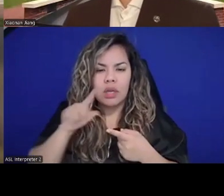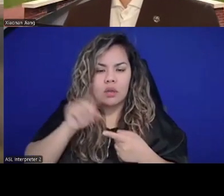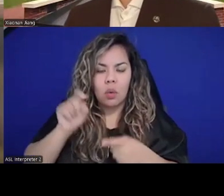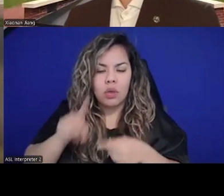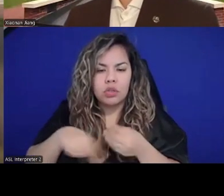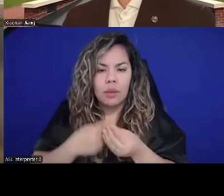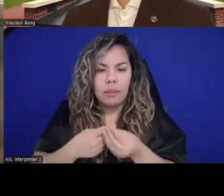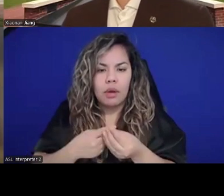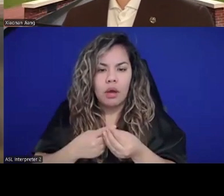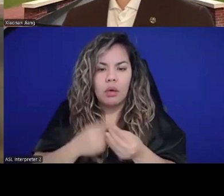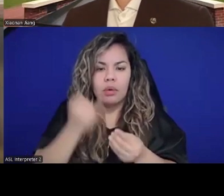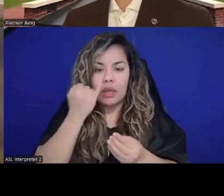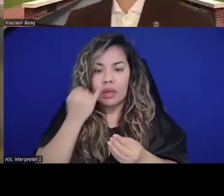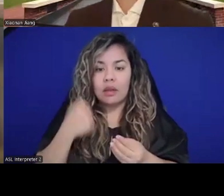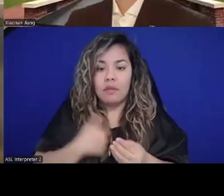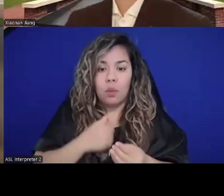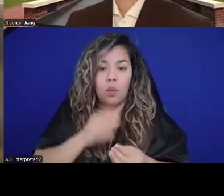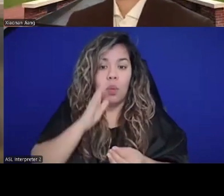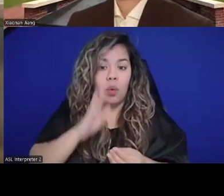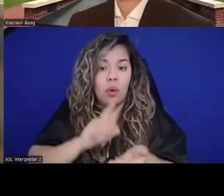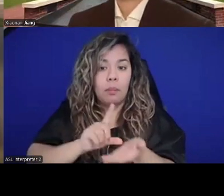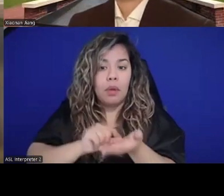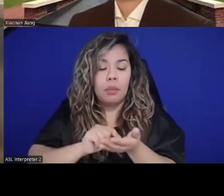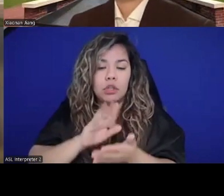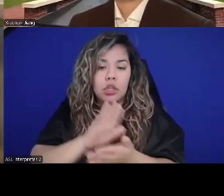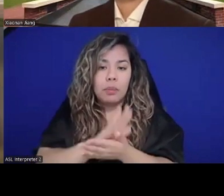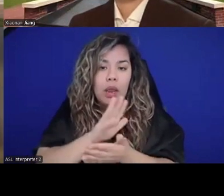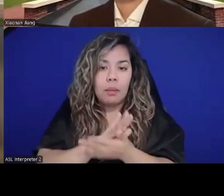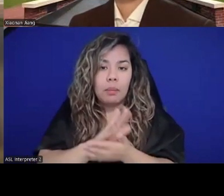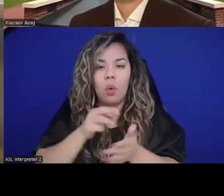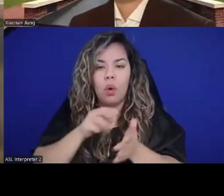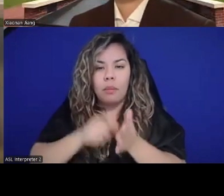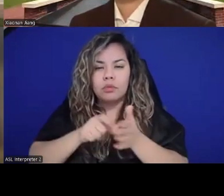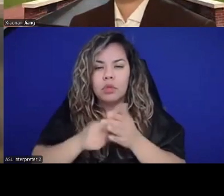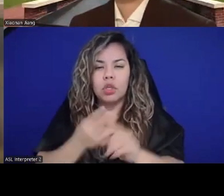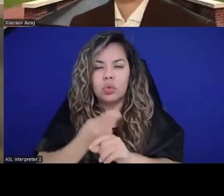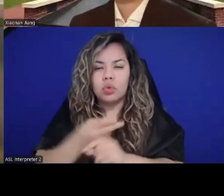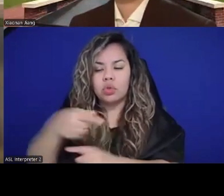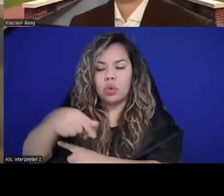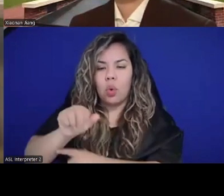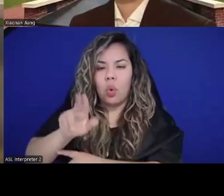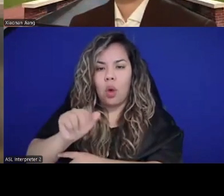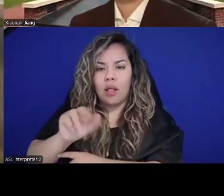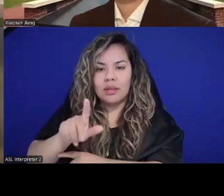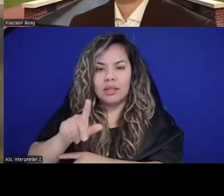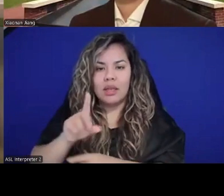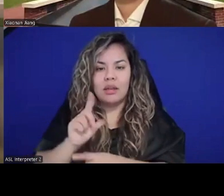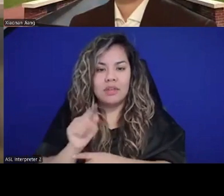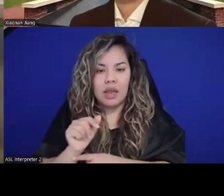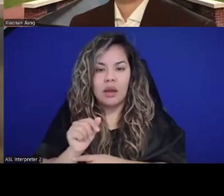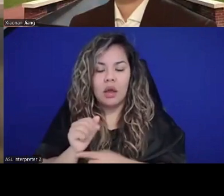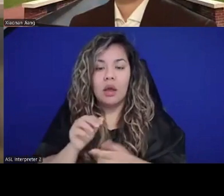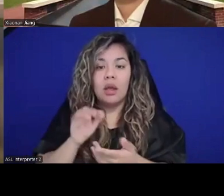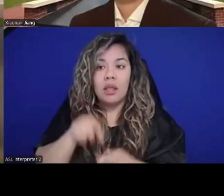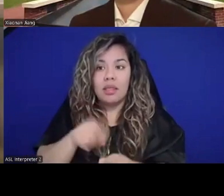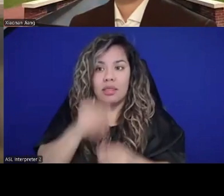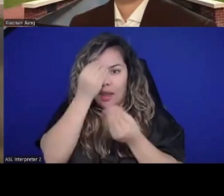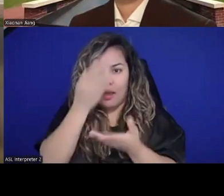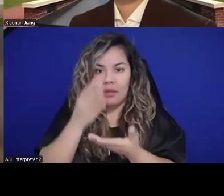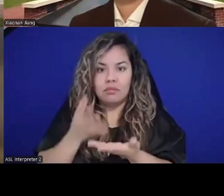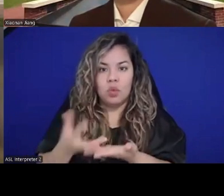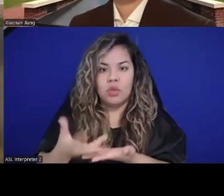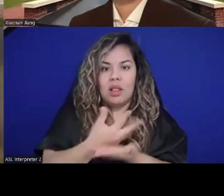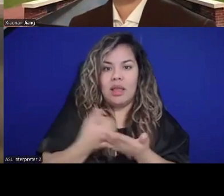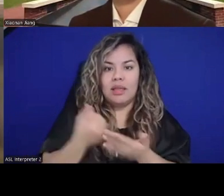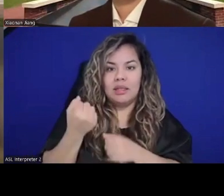publish a paper or a manuscript that uses qualitative data collected 7 years ago. And the